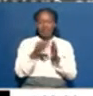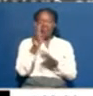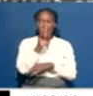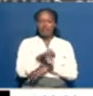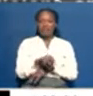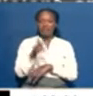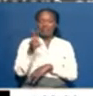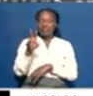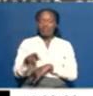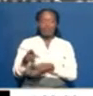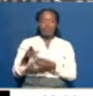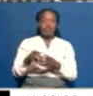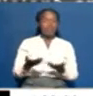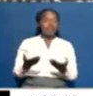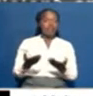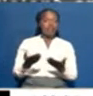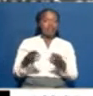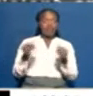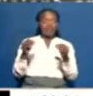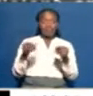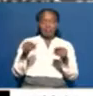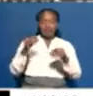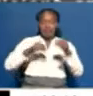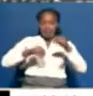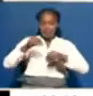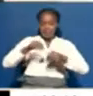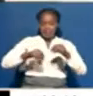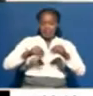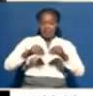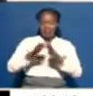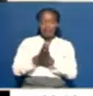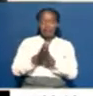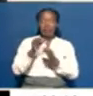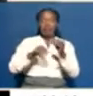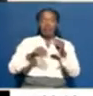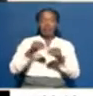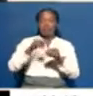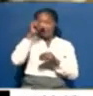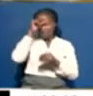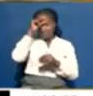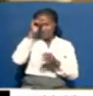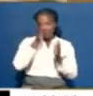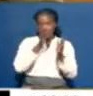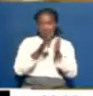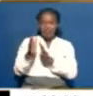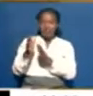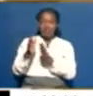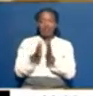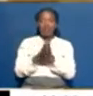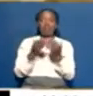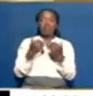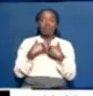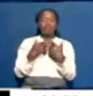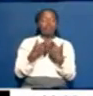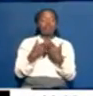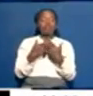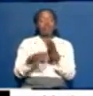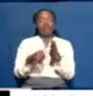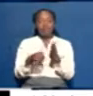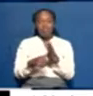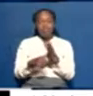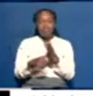legitimacy of elections and the elected government. As preparations to handle disputes that will arise in the